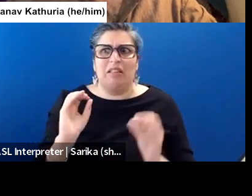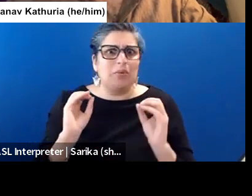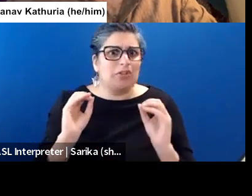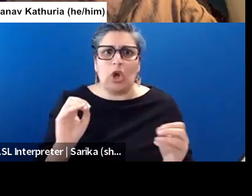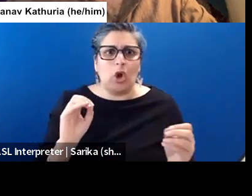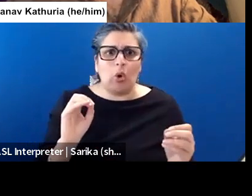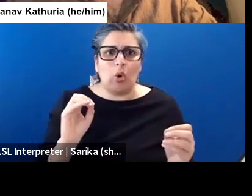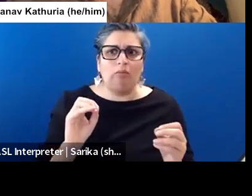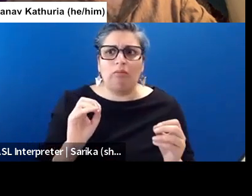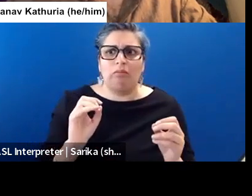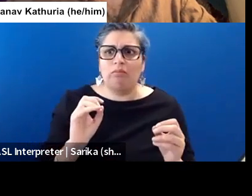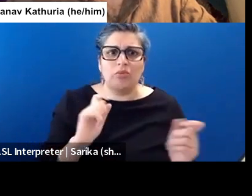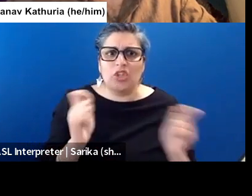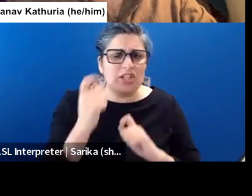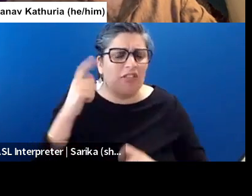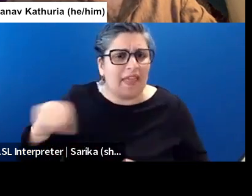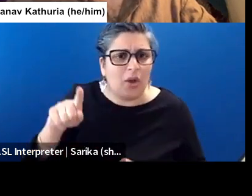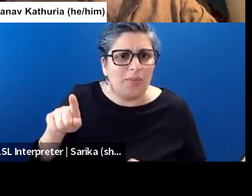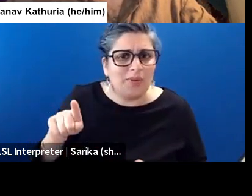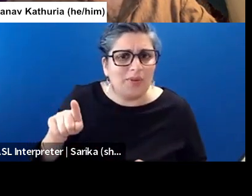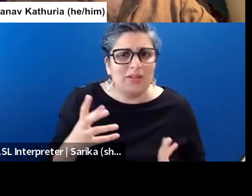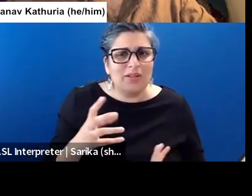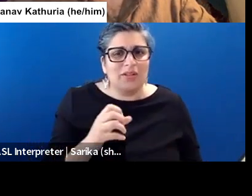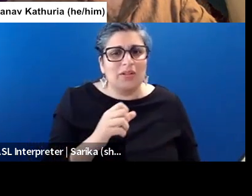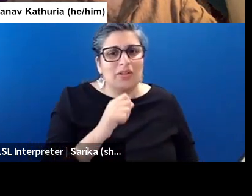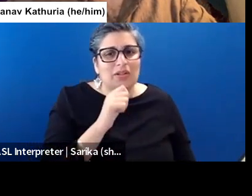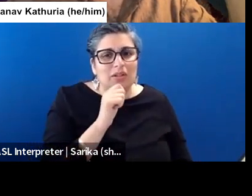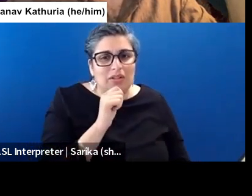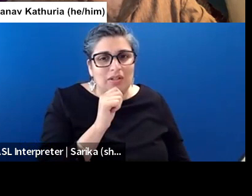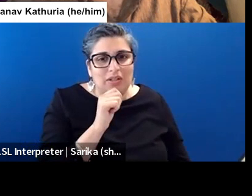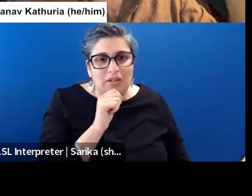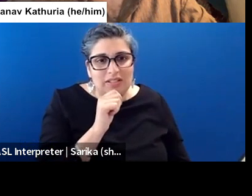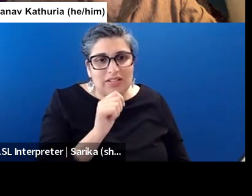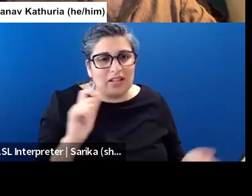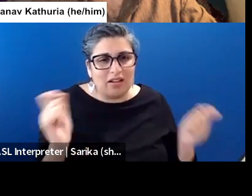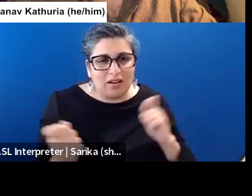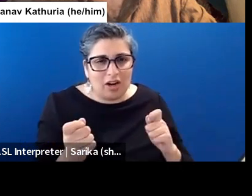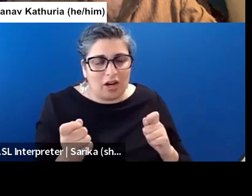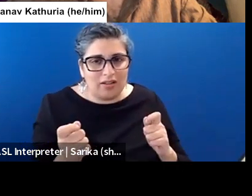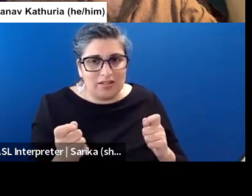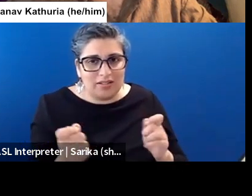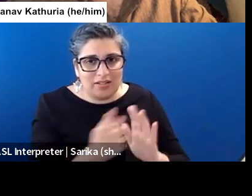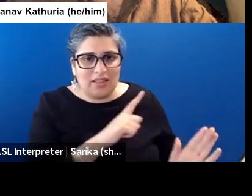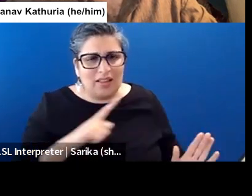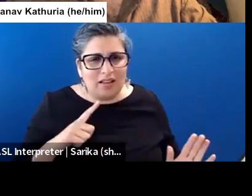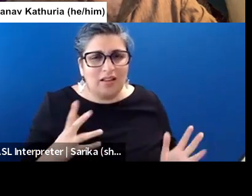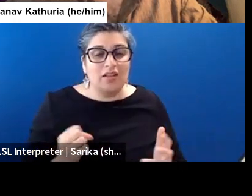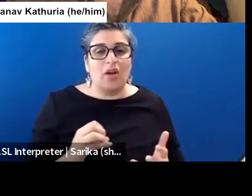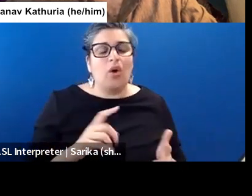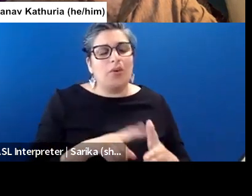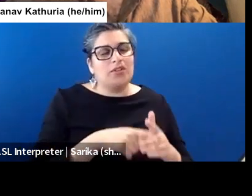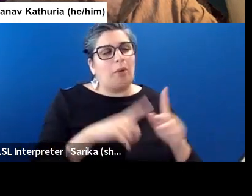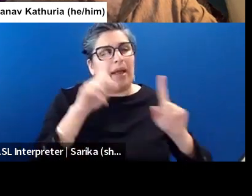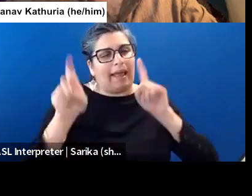considered at all a non-reformist piece of legislation. So we start by asking those kinds of